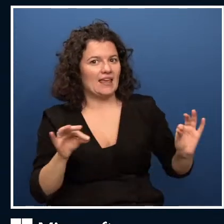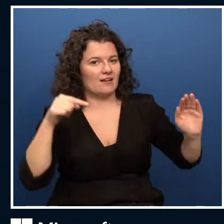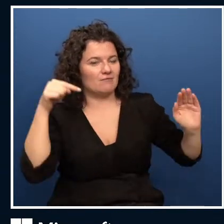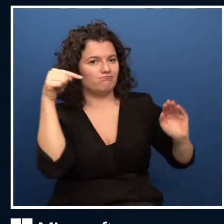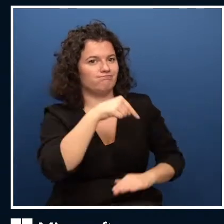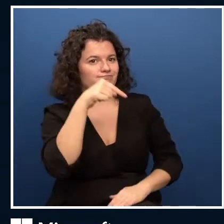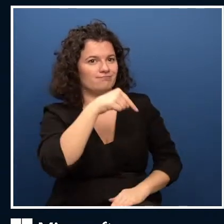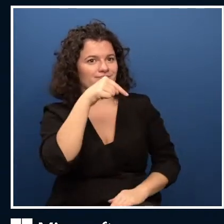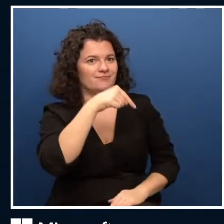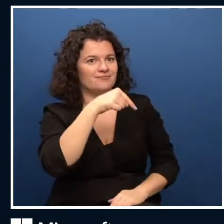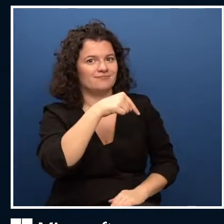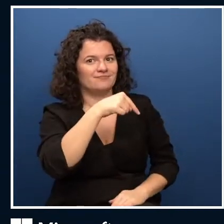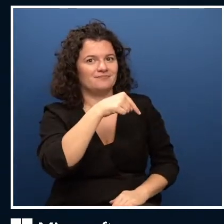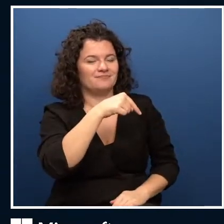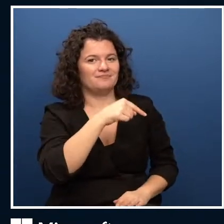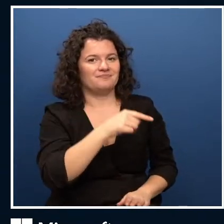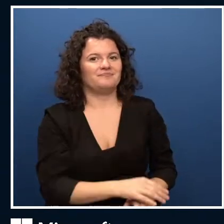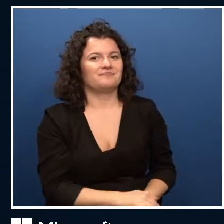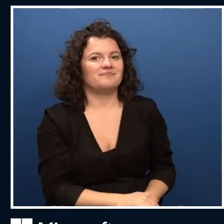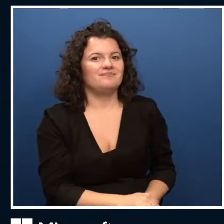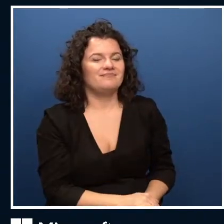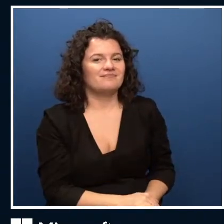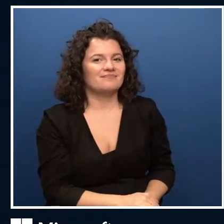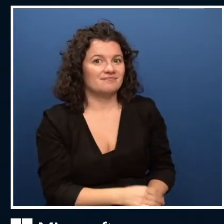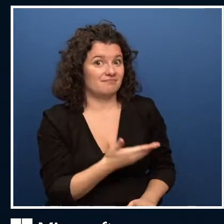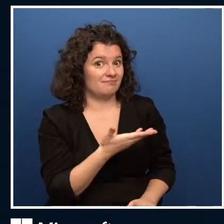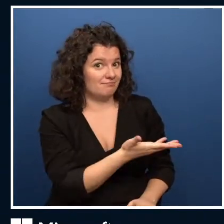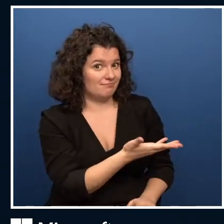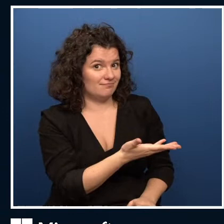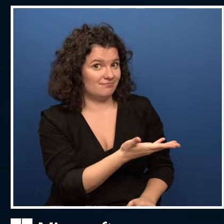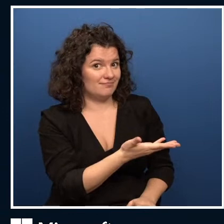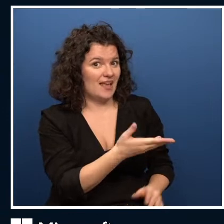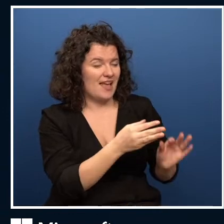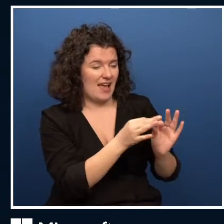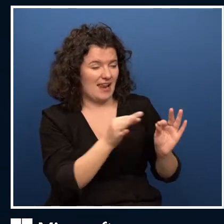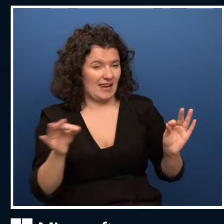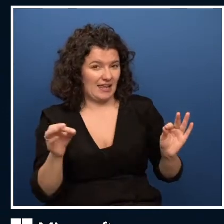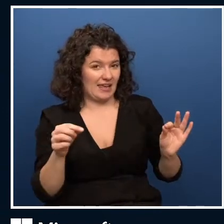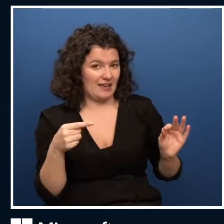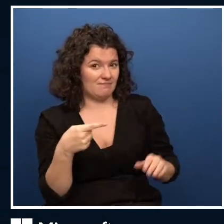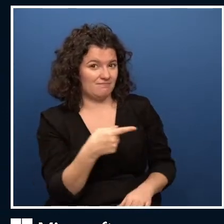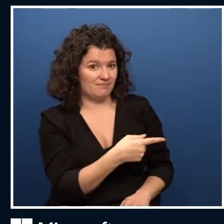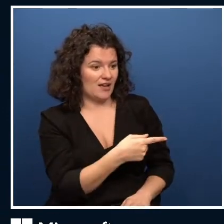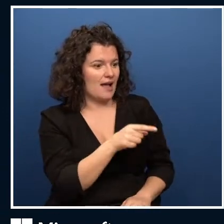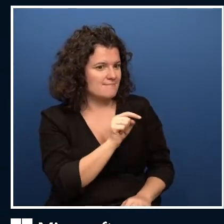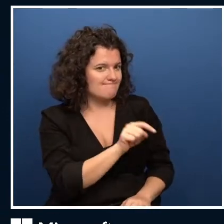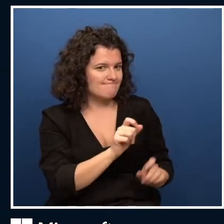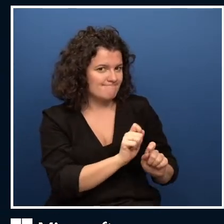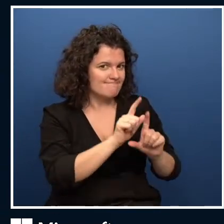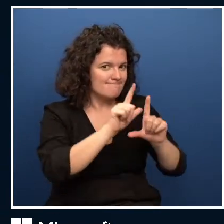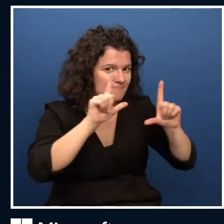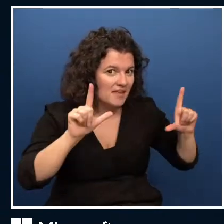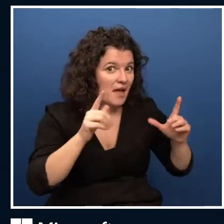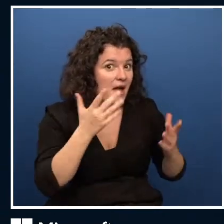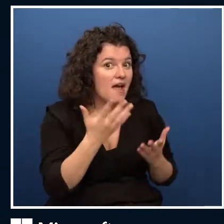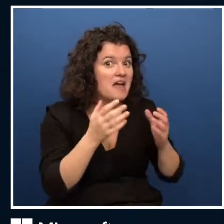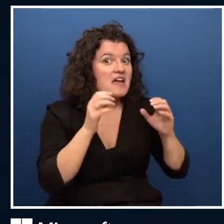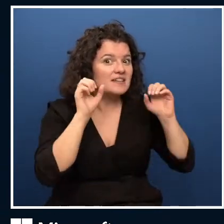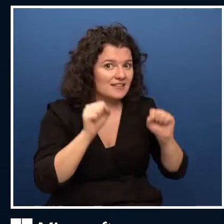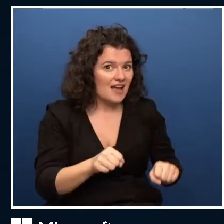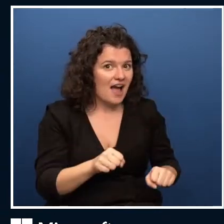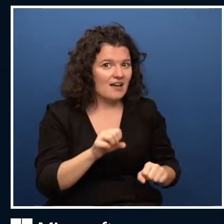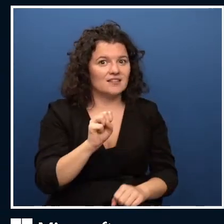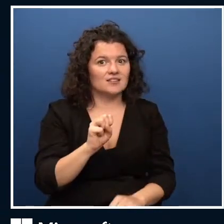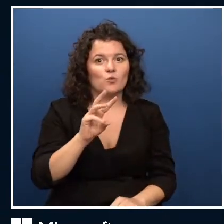aka.ms/AI/challenge, you will be able to go ahead and take part in that. You have the opportunity to win a swag bag if you become